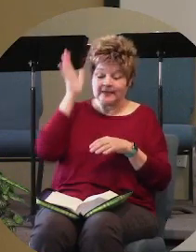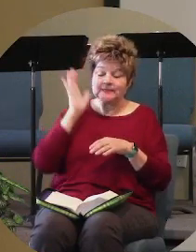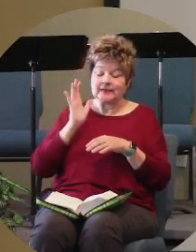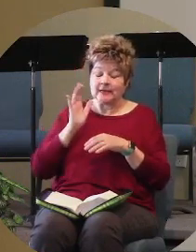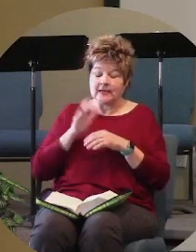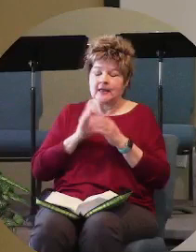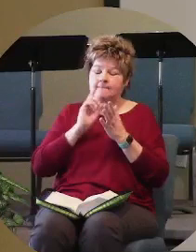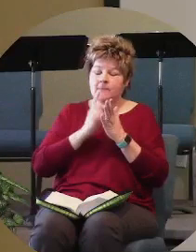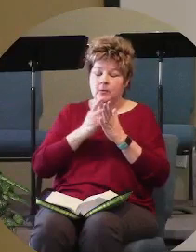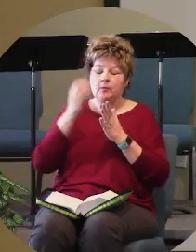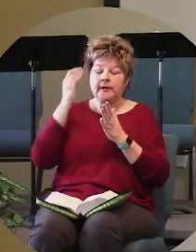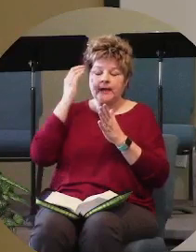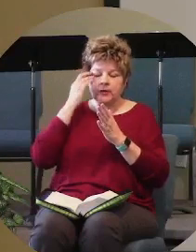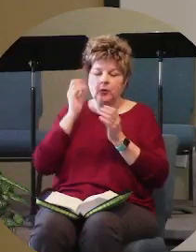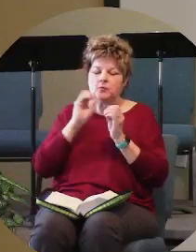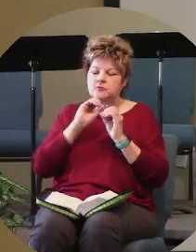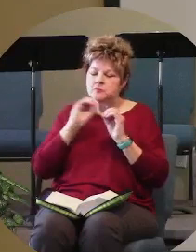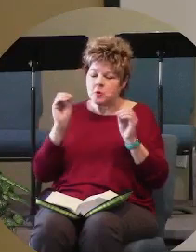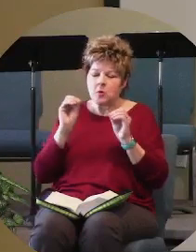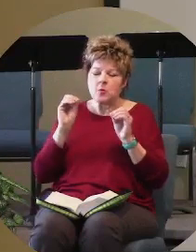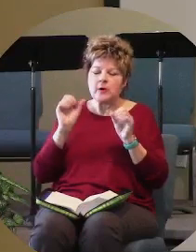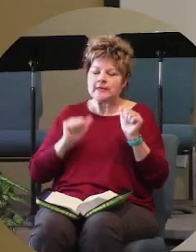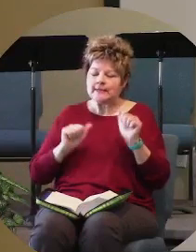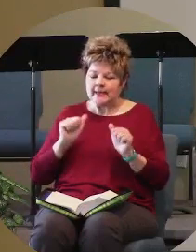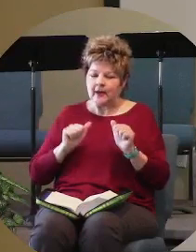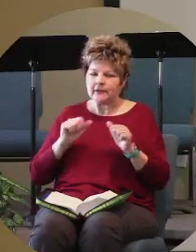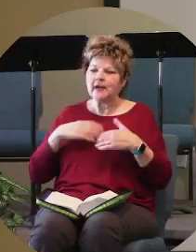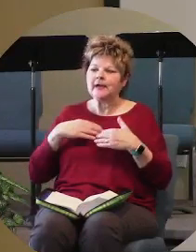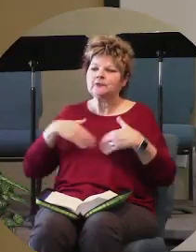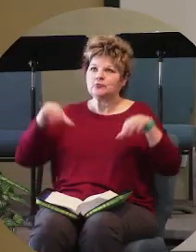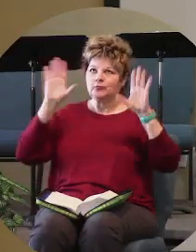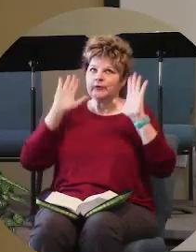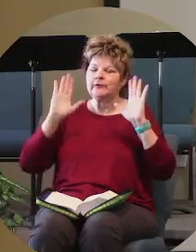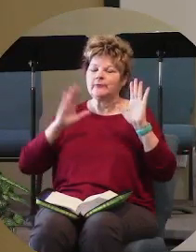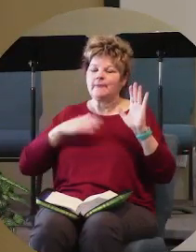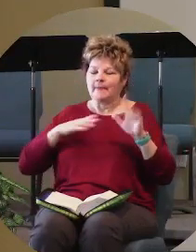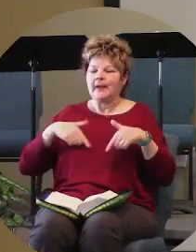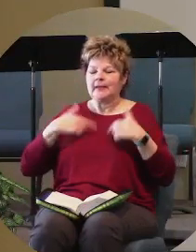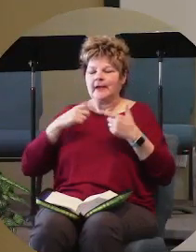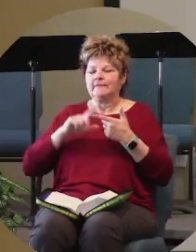when I know beyond the shadow of a doubt that I surrendered my life to God.